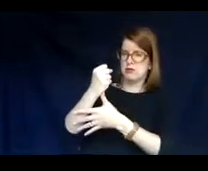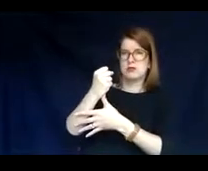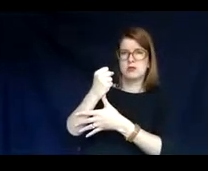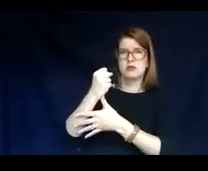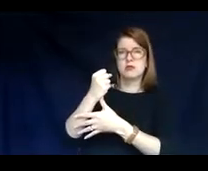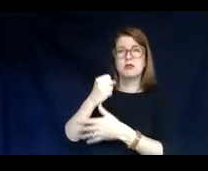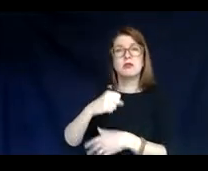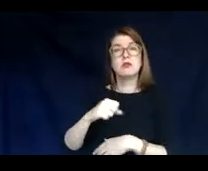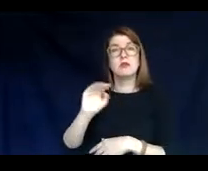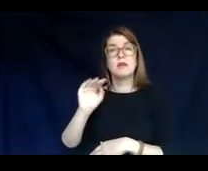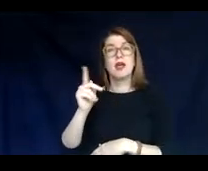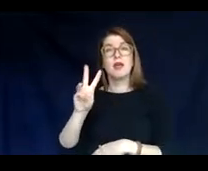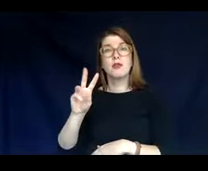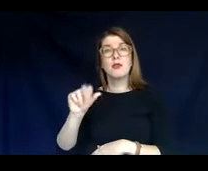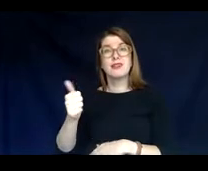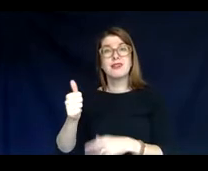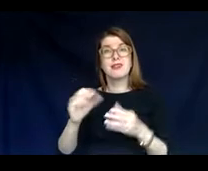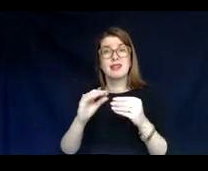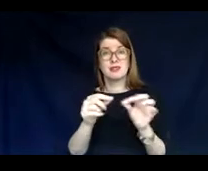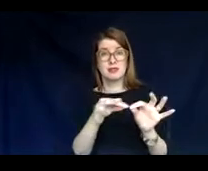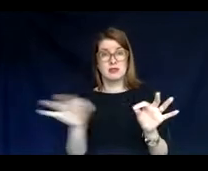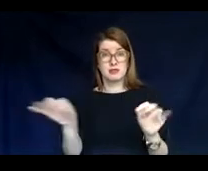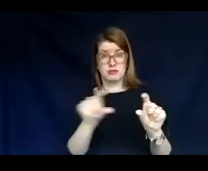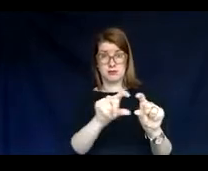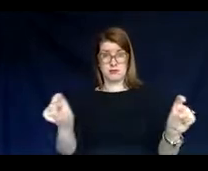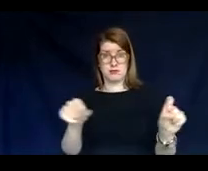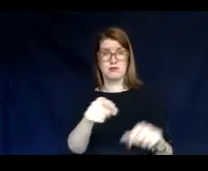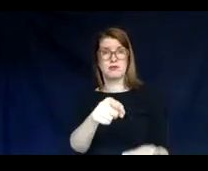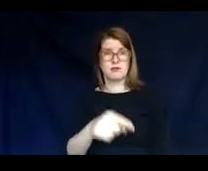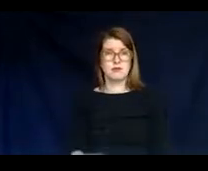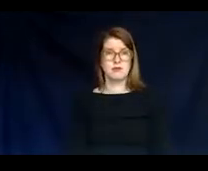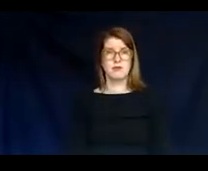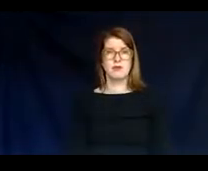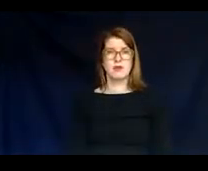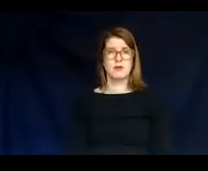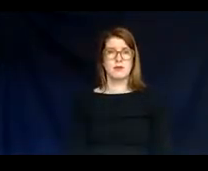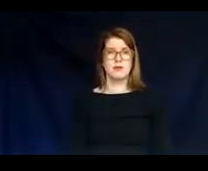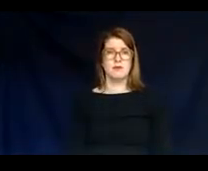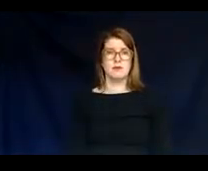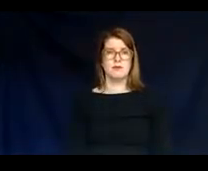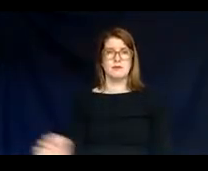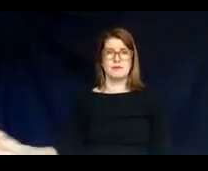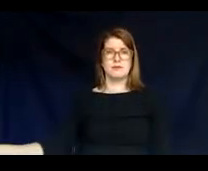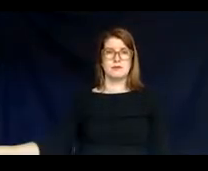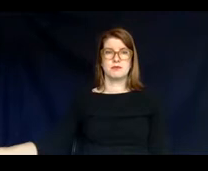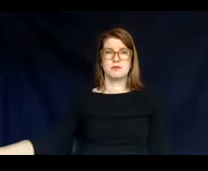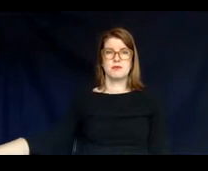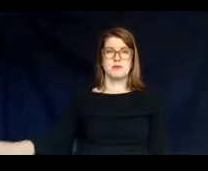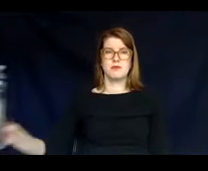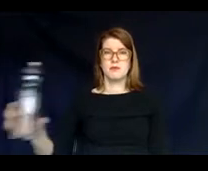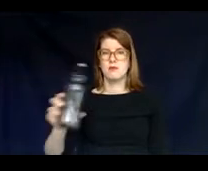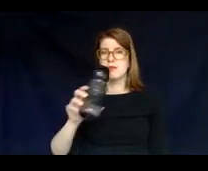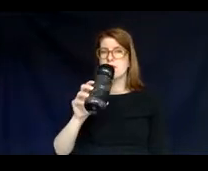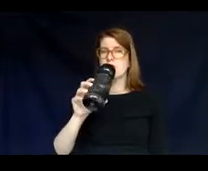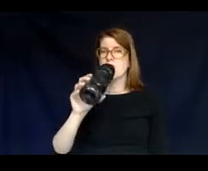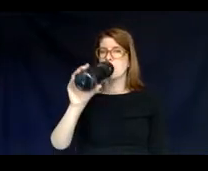see, Matthew 10 reads, anyone who loves their father or mother more than me is not worthy of me. Anyone who loves their son or daughter more than me is not worthy